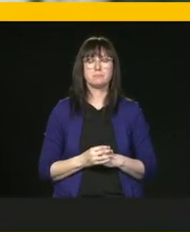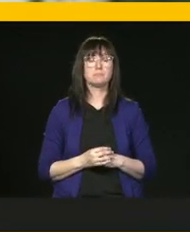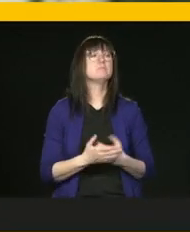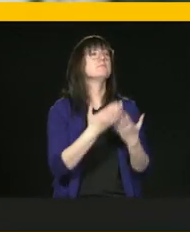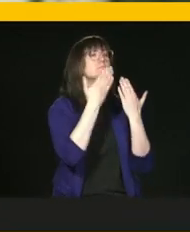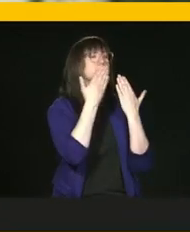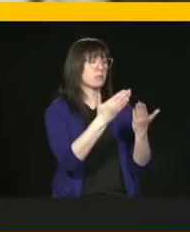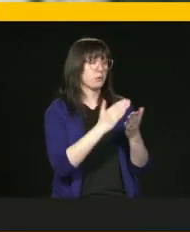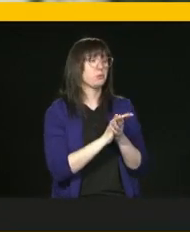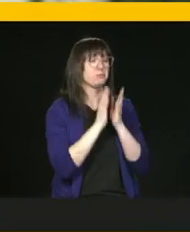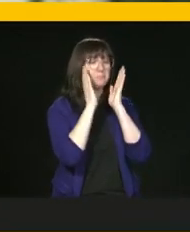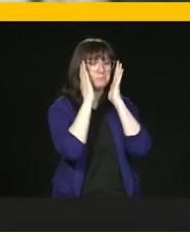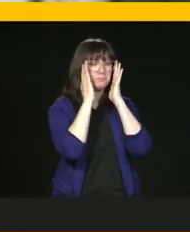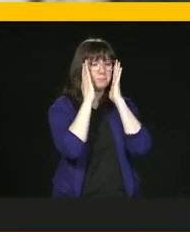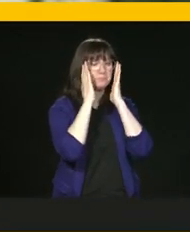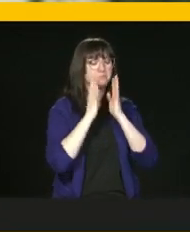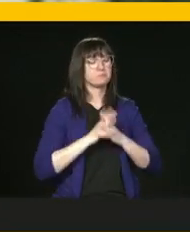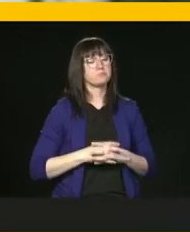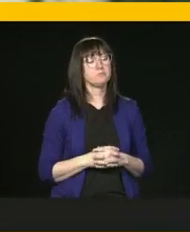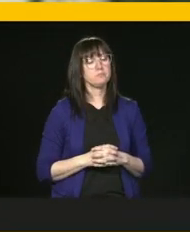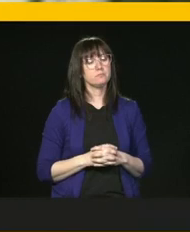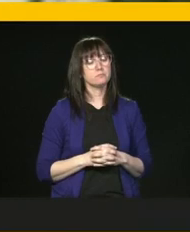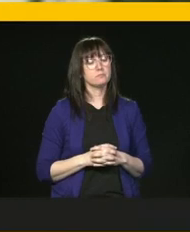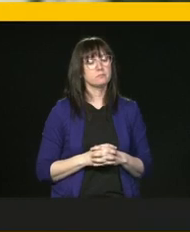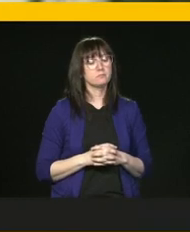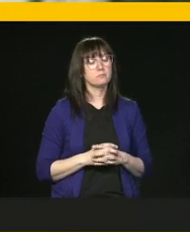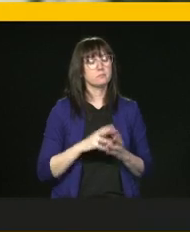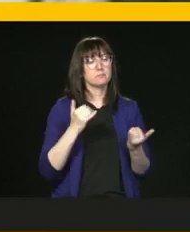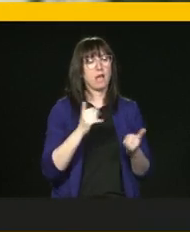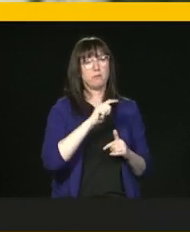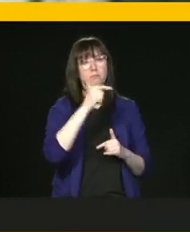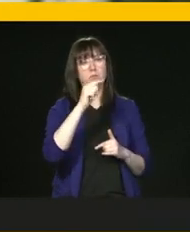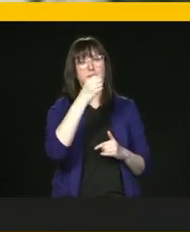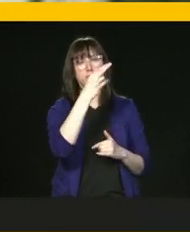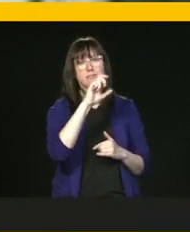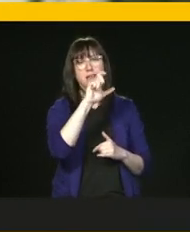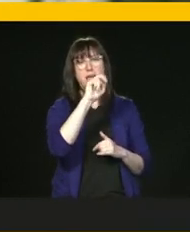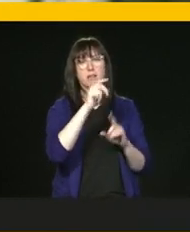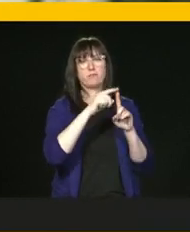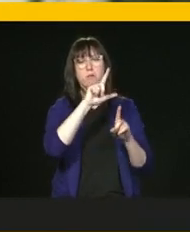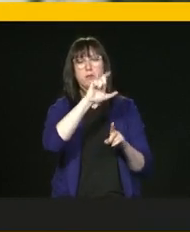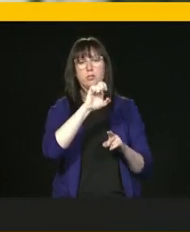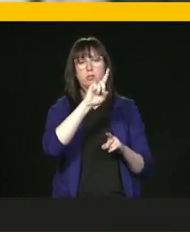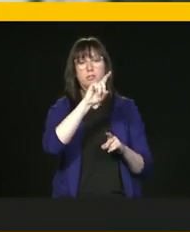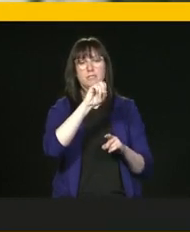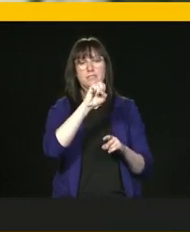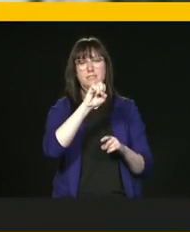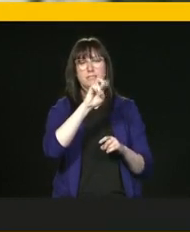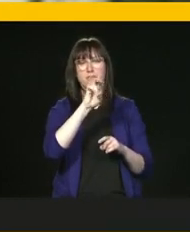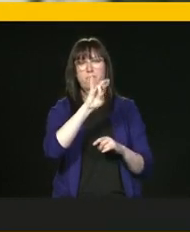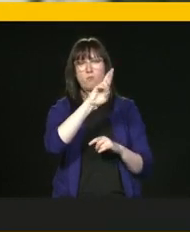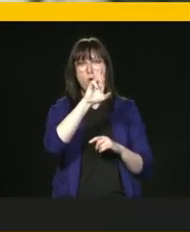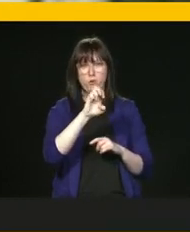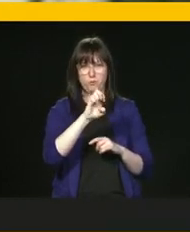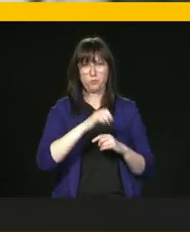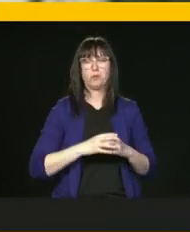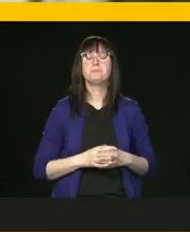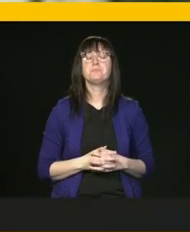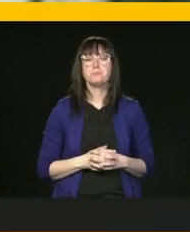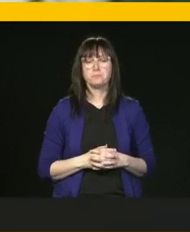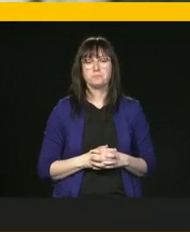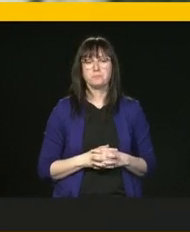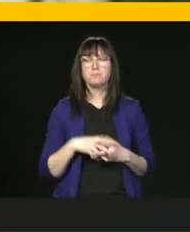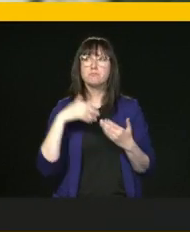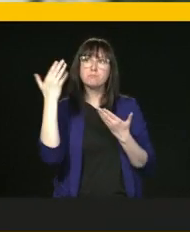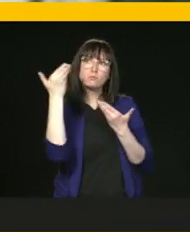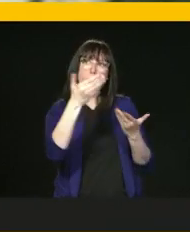Thank you, merci. La question suivante est de Hélène Buzetti, Le Devoir. The next question is from Hélène Buzetti, Le Devoir.